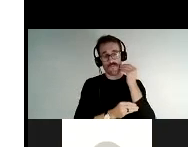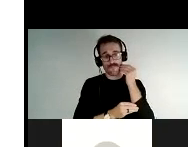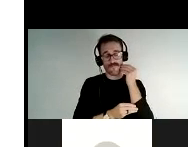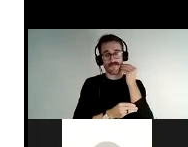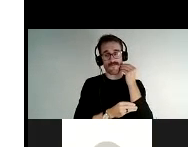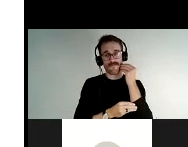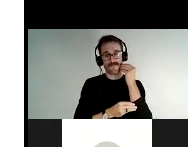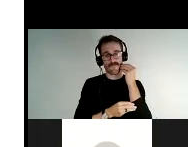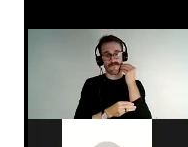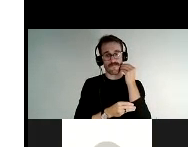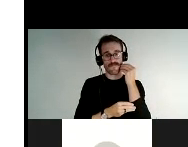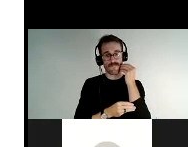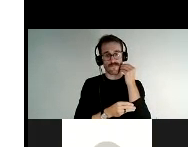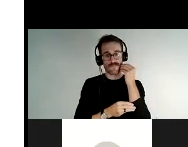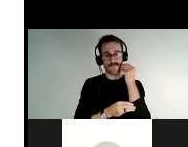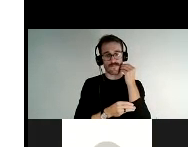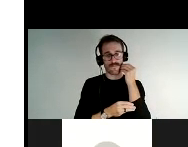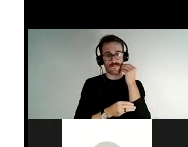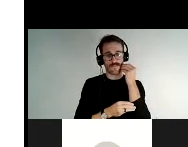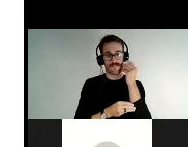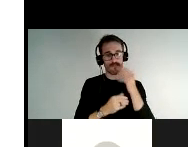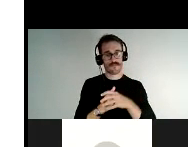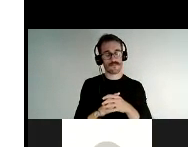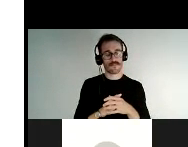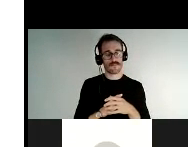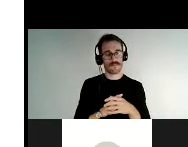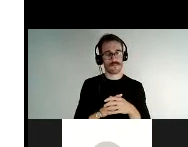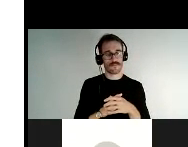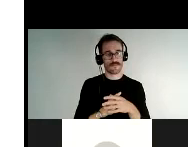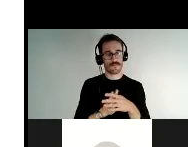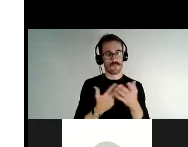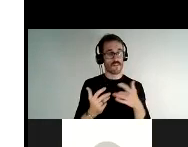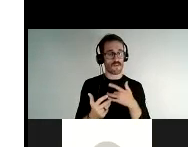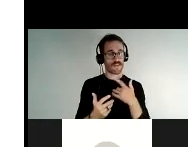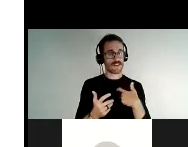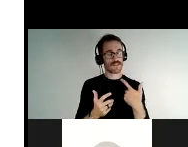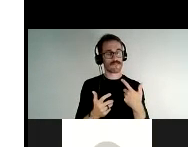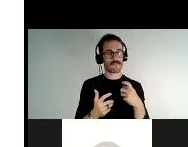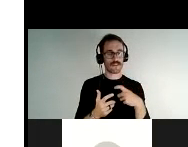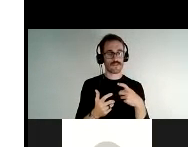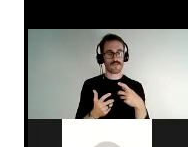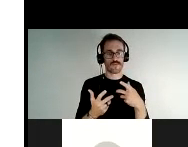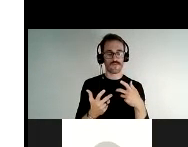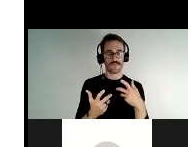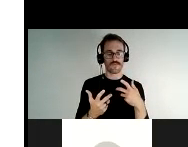getting treatment or personal support work might have someone decide that they need to pray over them prior to.